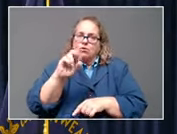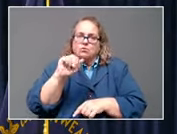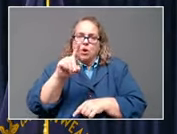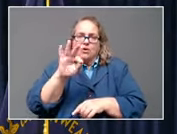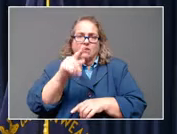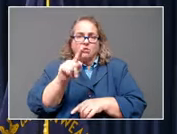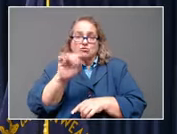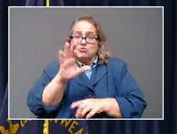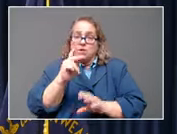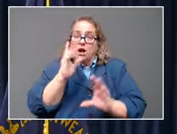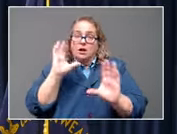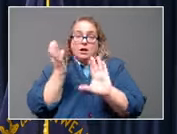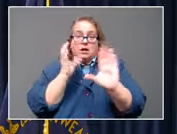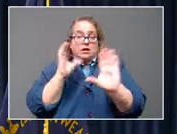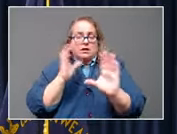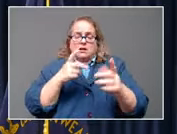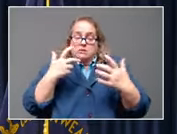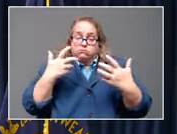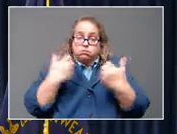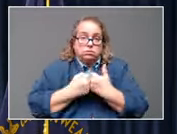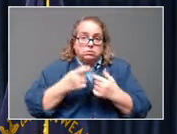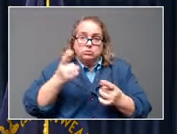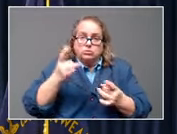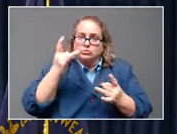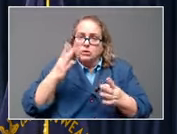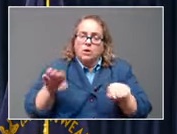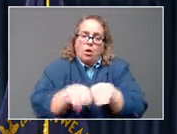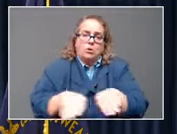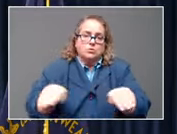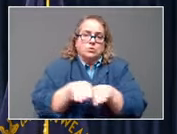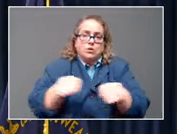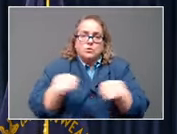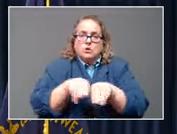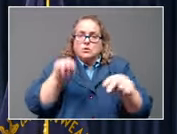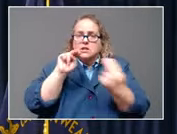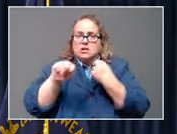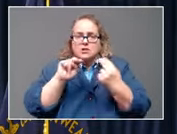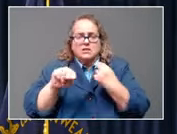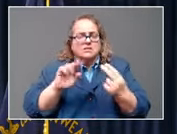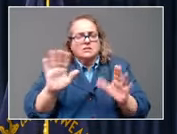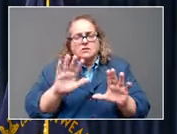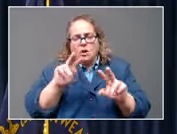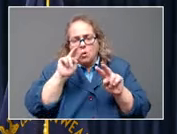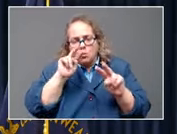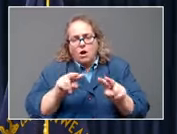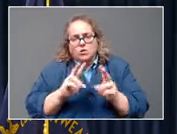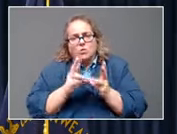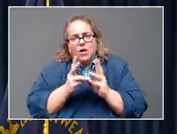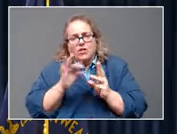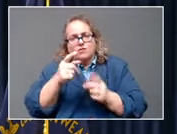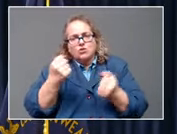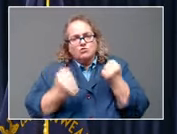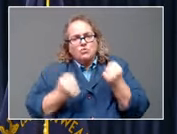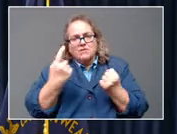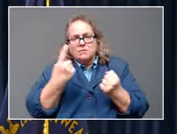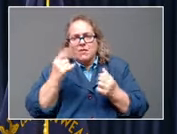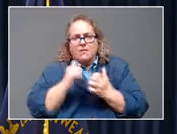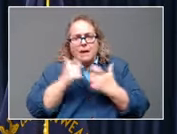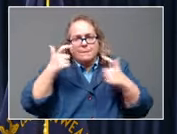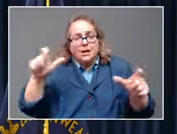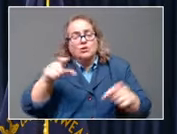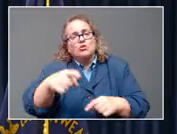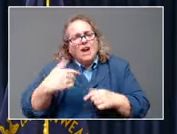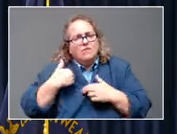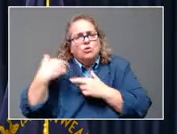large accidents that have closed multiple interstates. Watch the weather if you're driving something that big. You got a responsibility